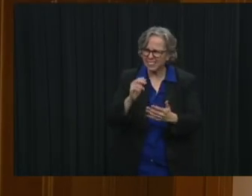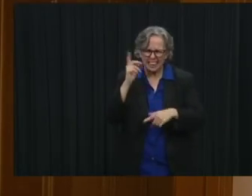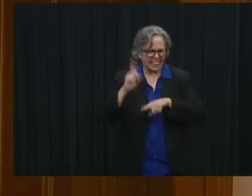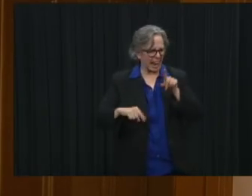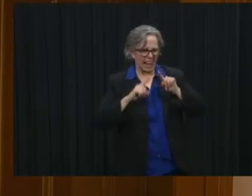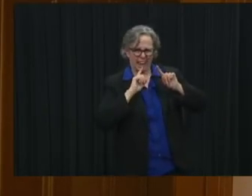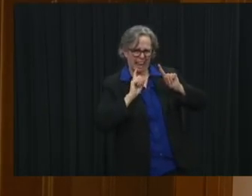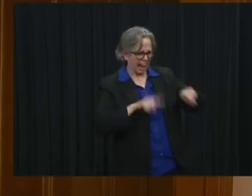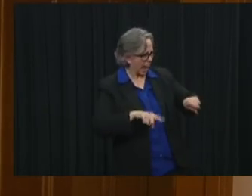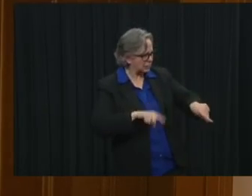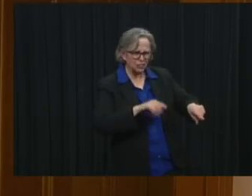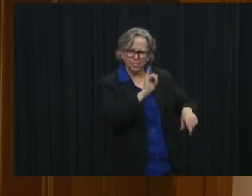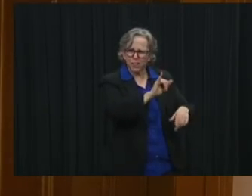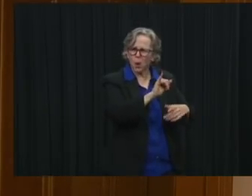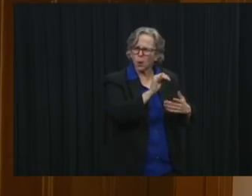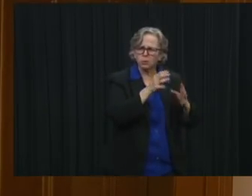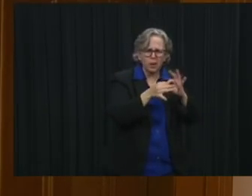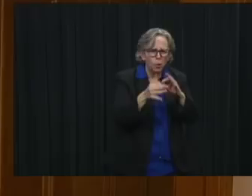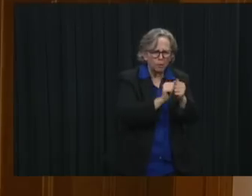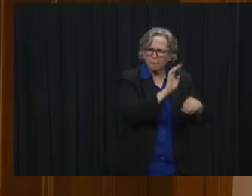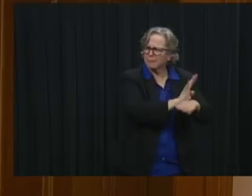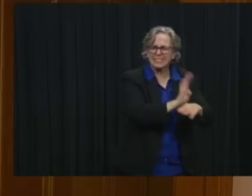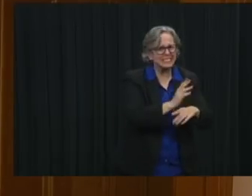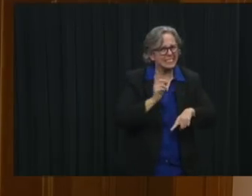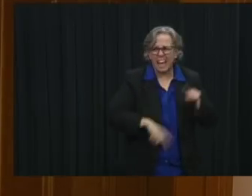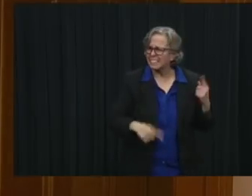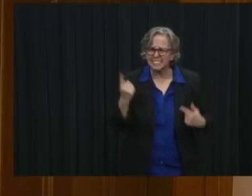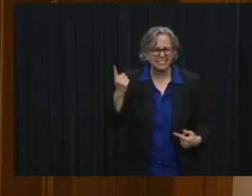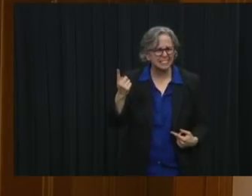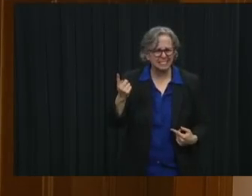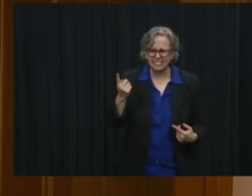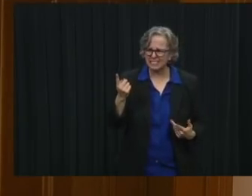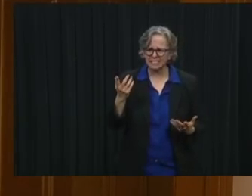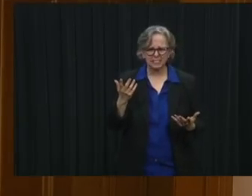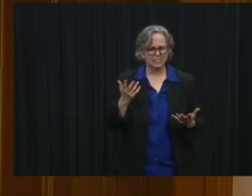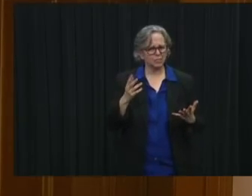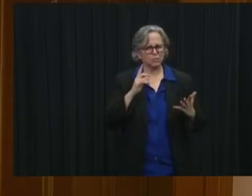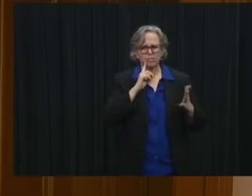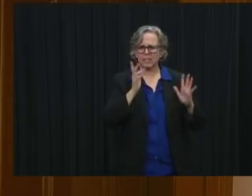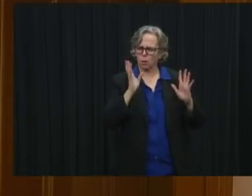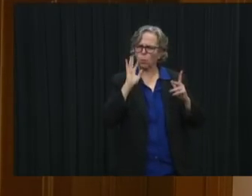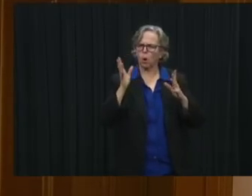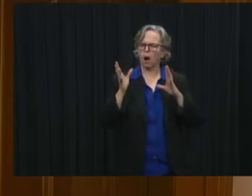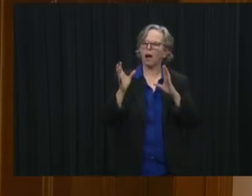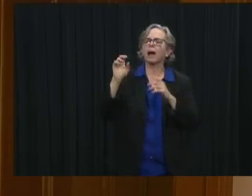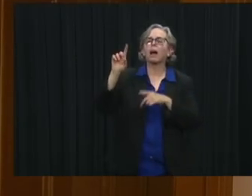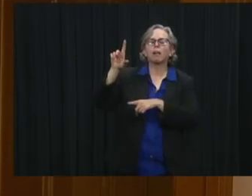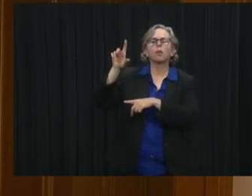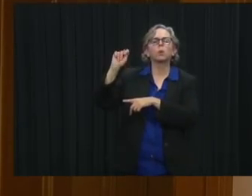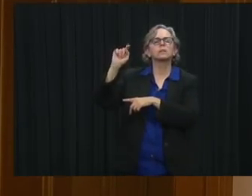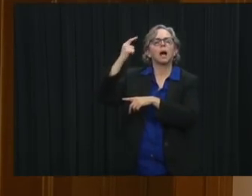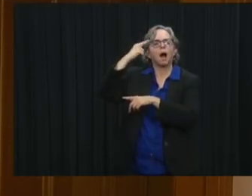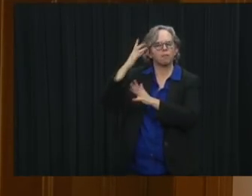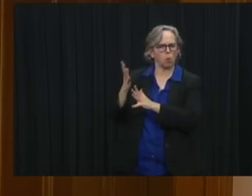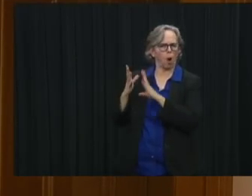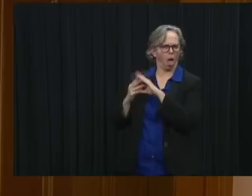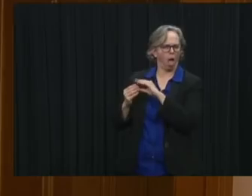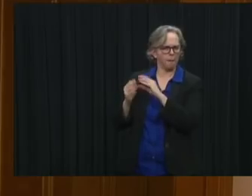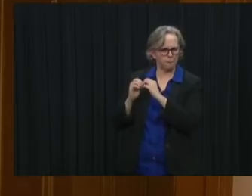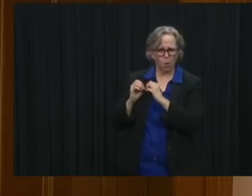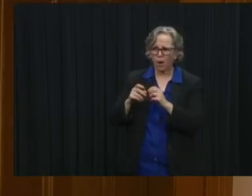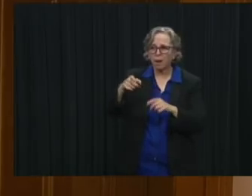really something the Lieutenant Governor will talk to you about. We don't really have that capability to help you understand your